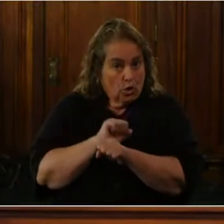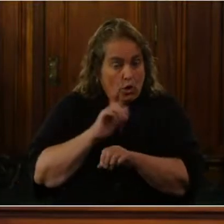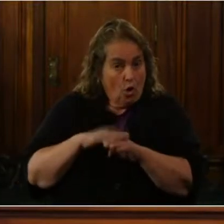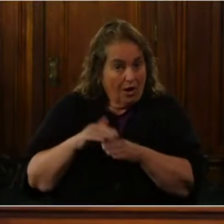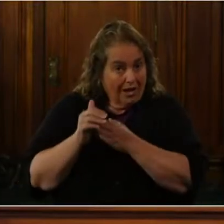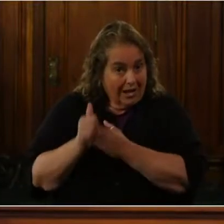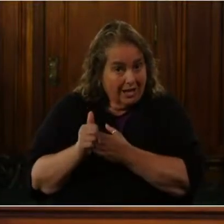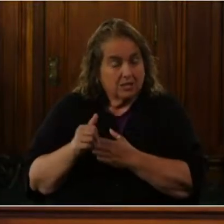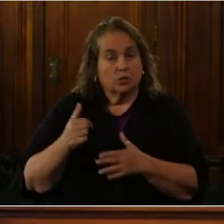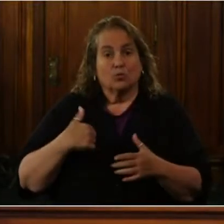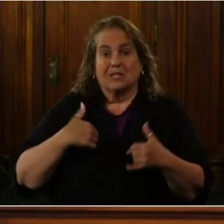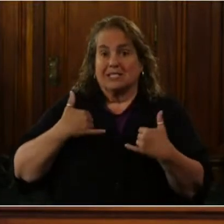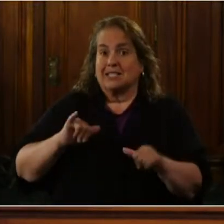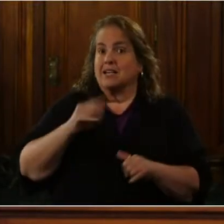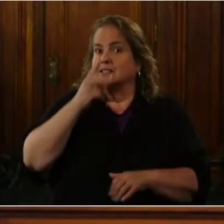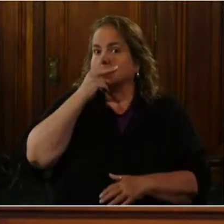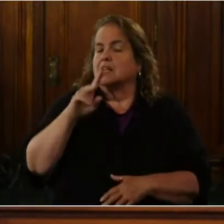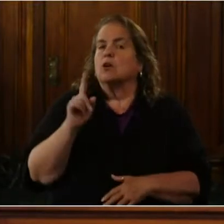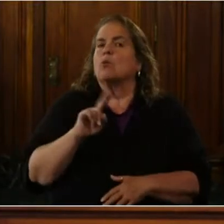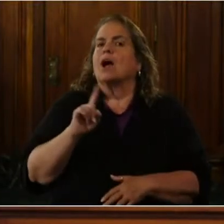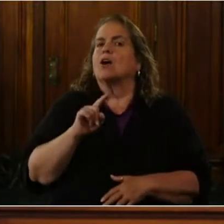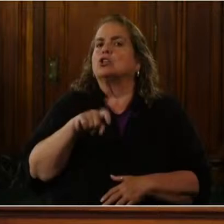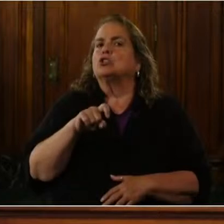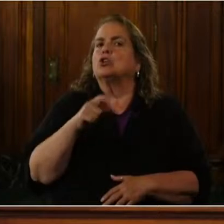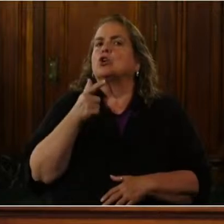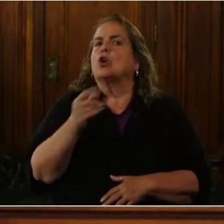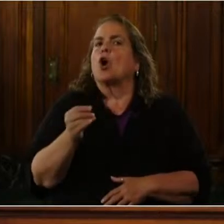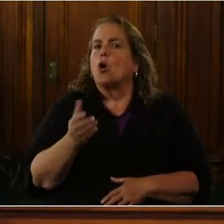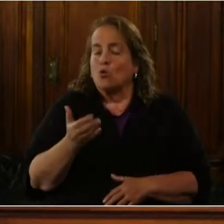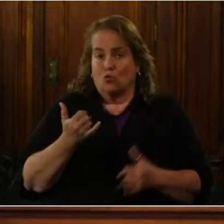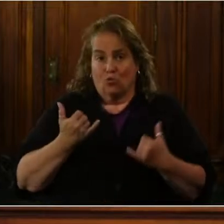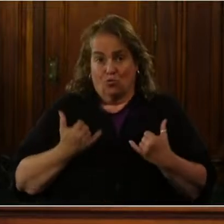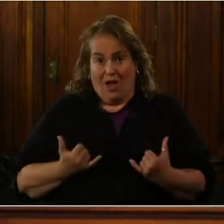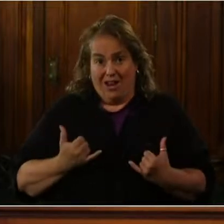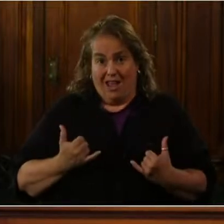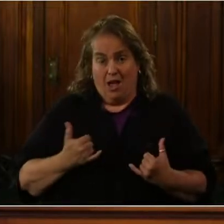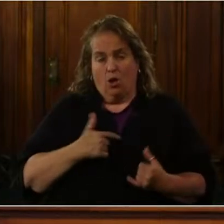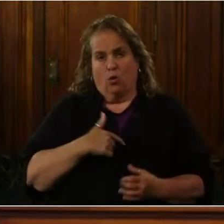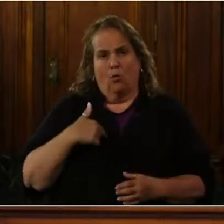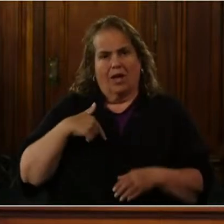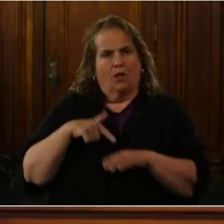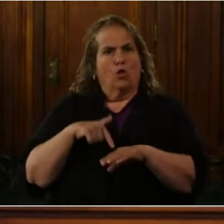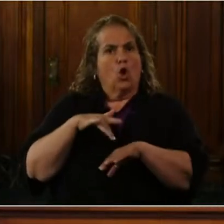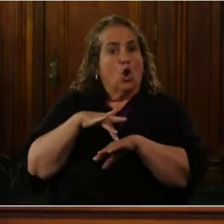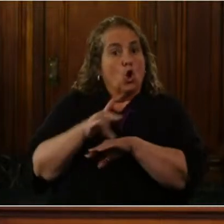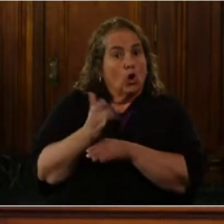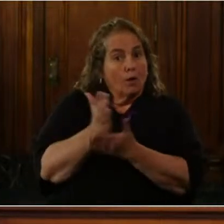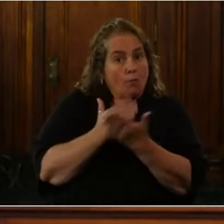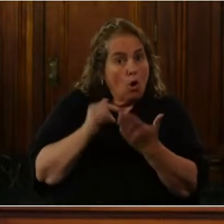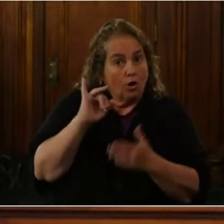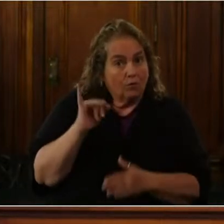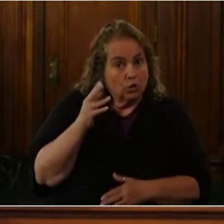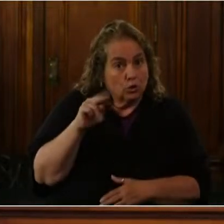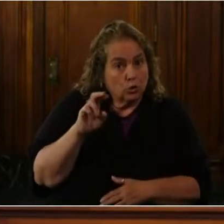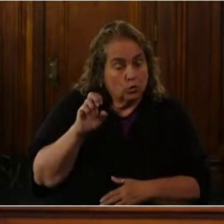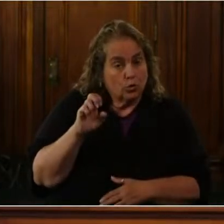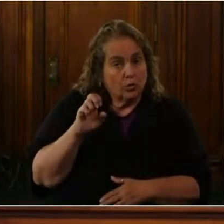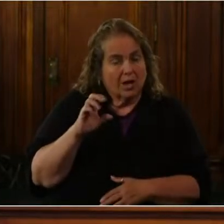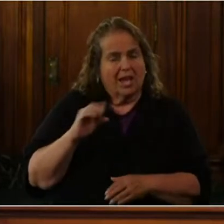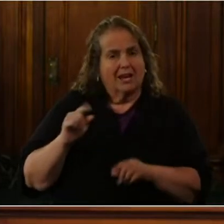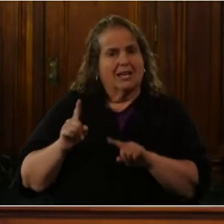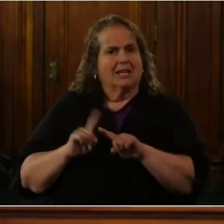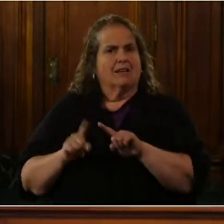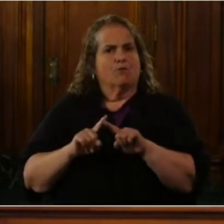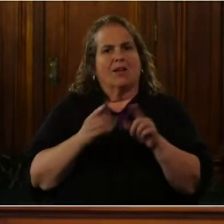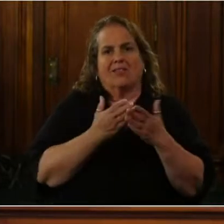and we're still seeing where this goes. Right now we are in the early part of June, and a number of different things